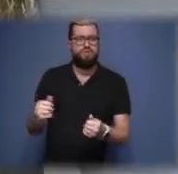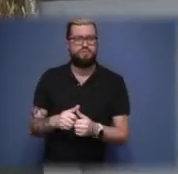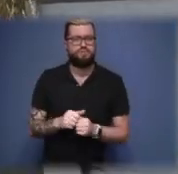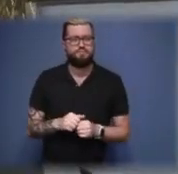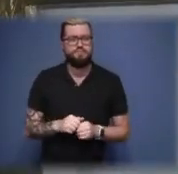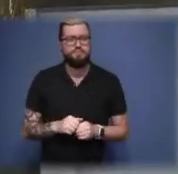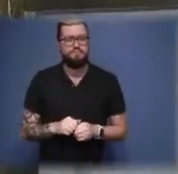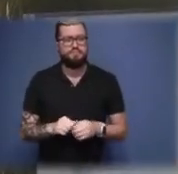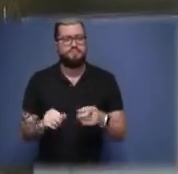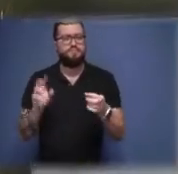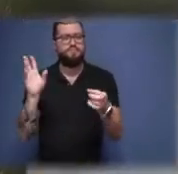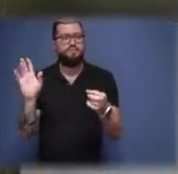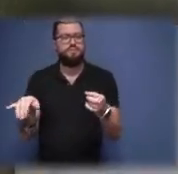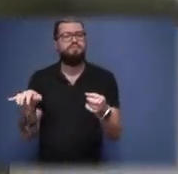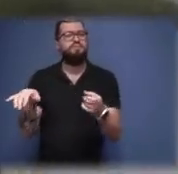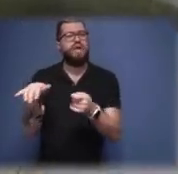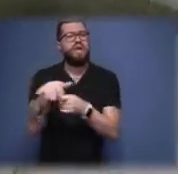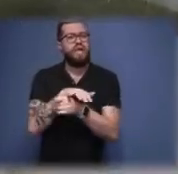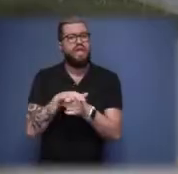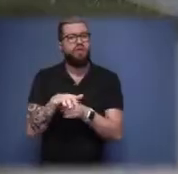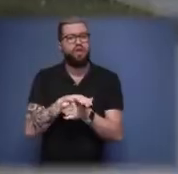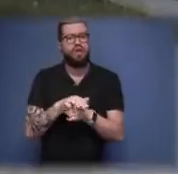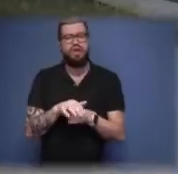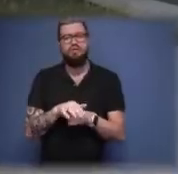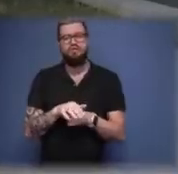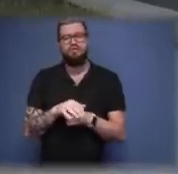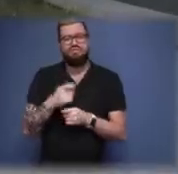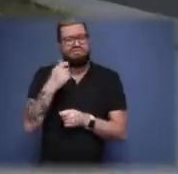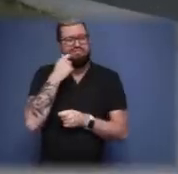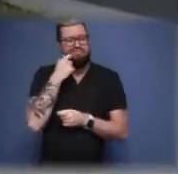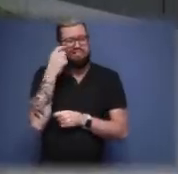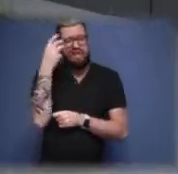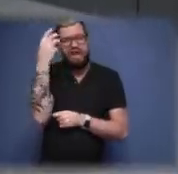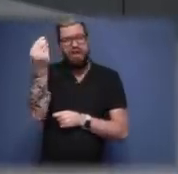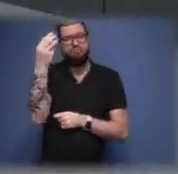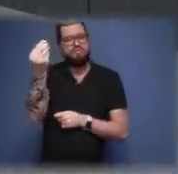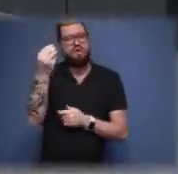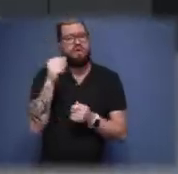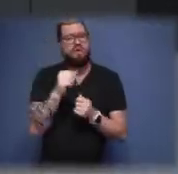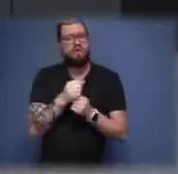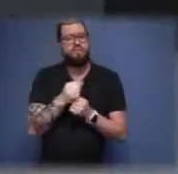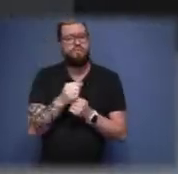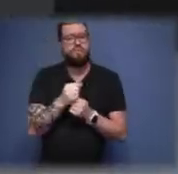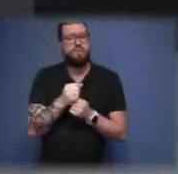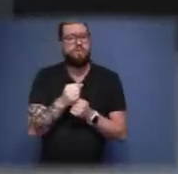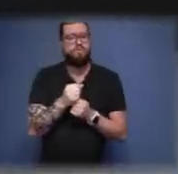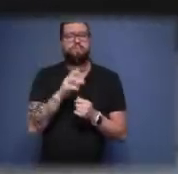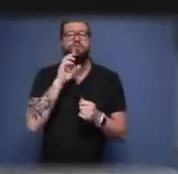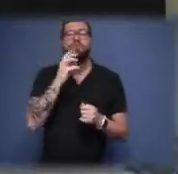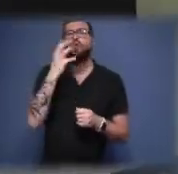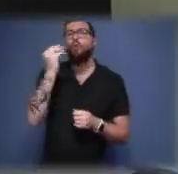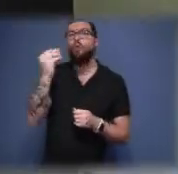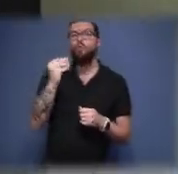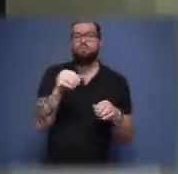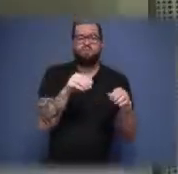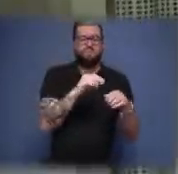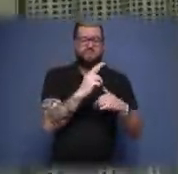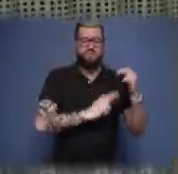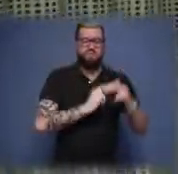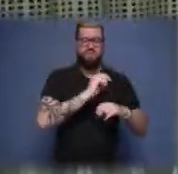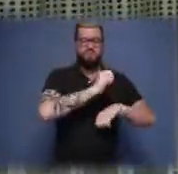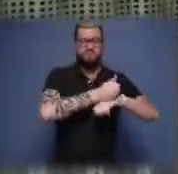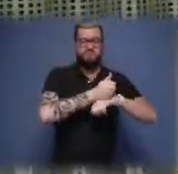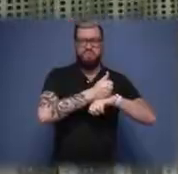the site is just outside the footprint of the old Thiokol buildings.